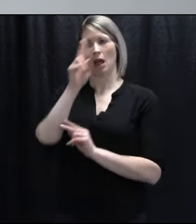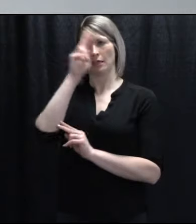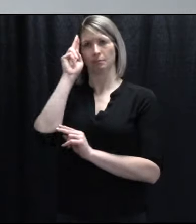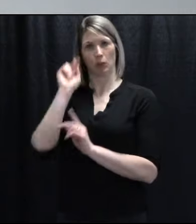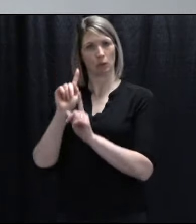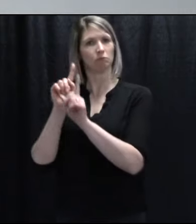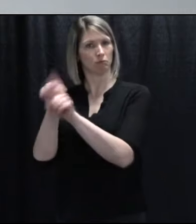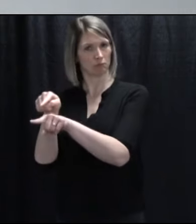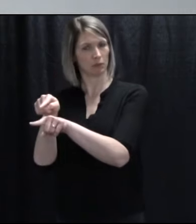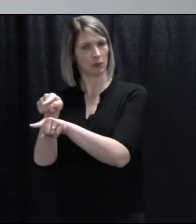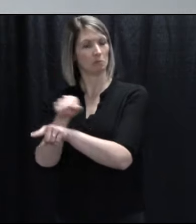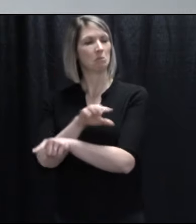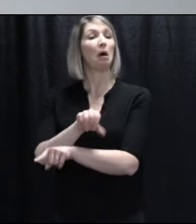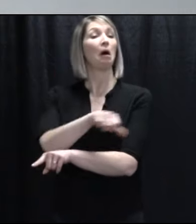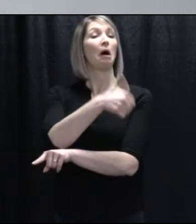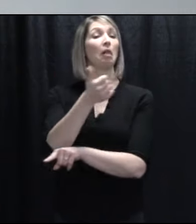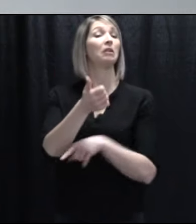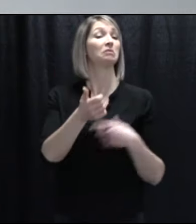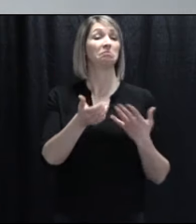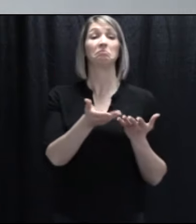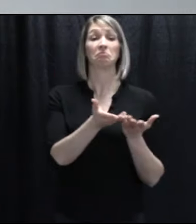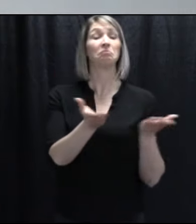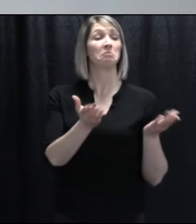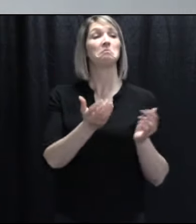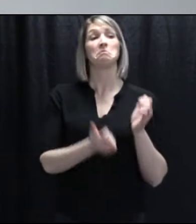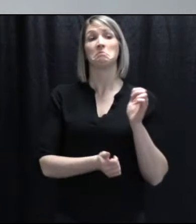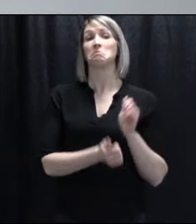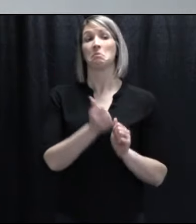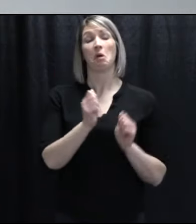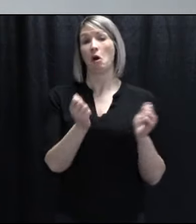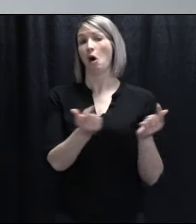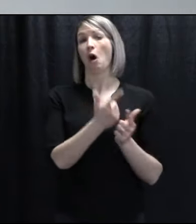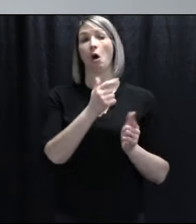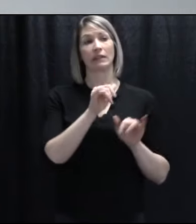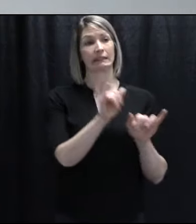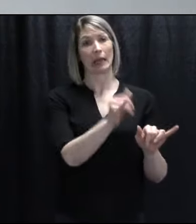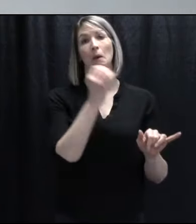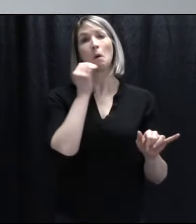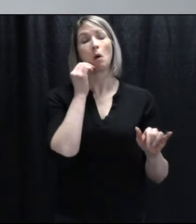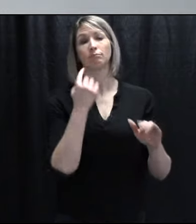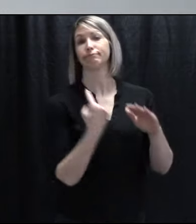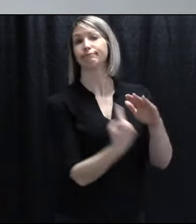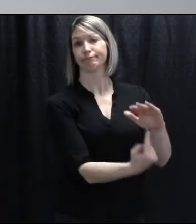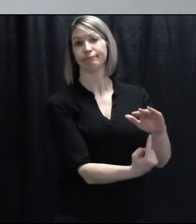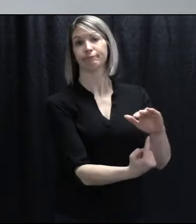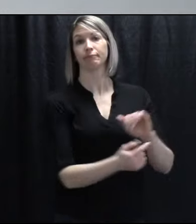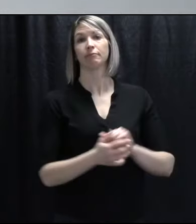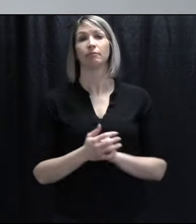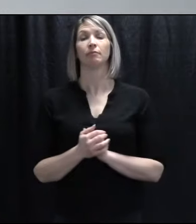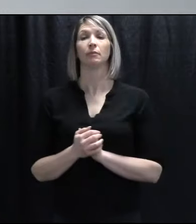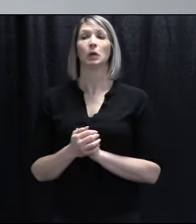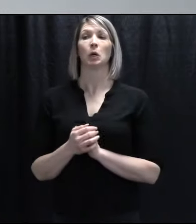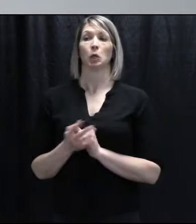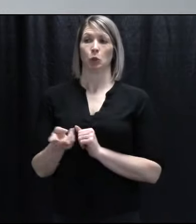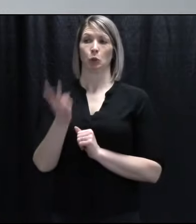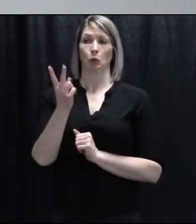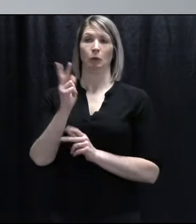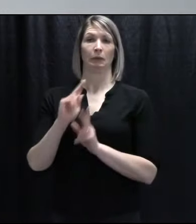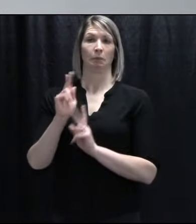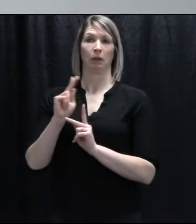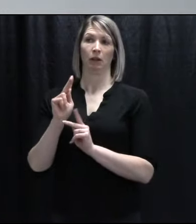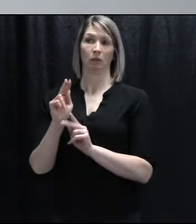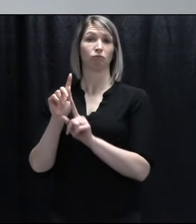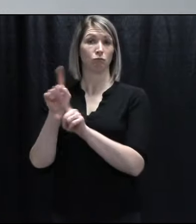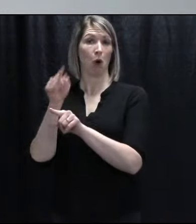but otherwise most people are at home. Those that have been hospitalized, are ventilators being used in those cases?